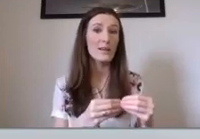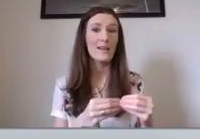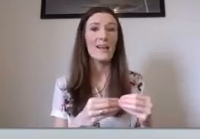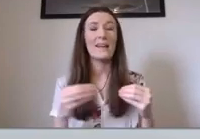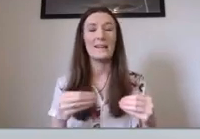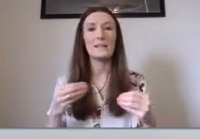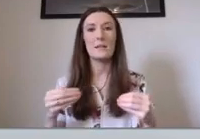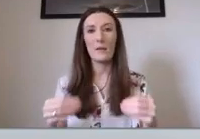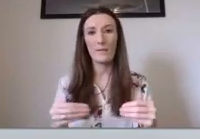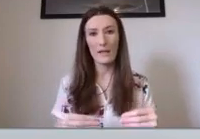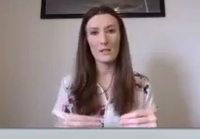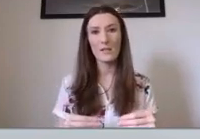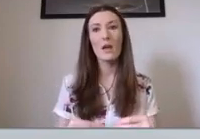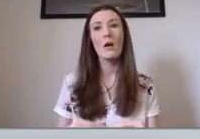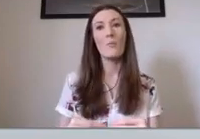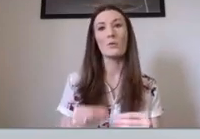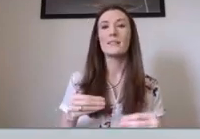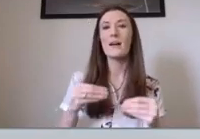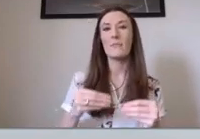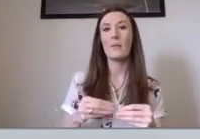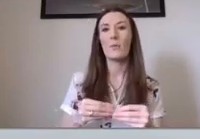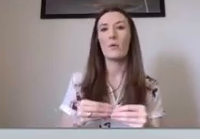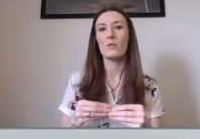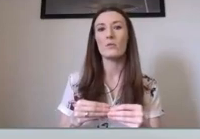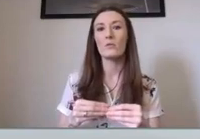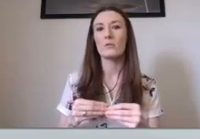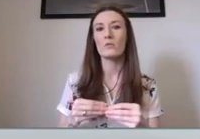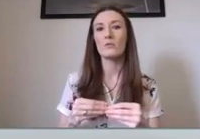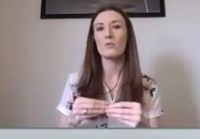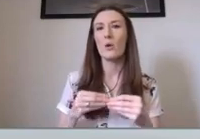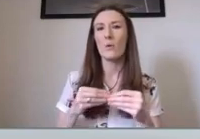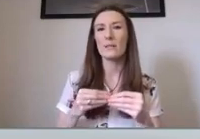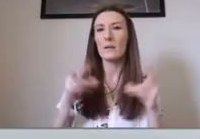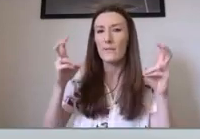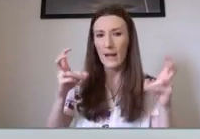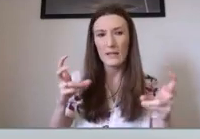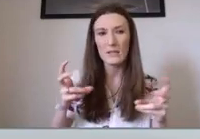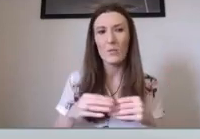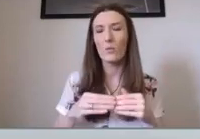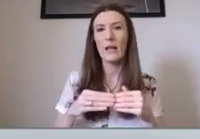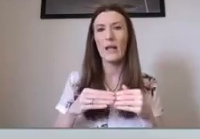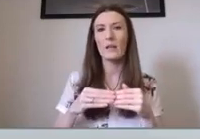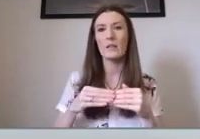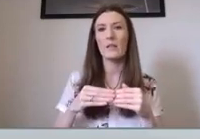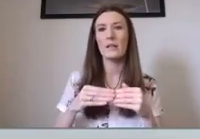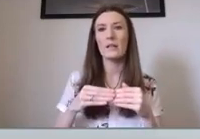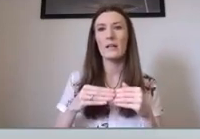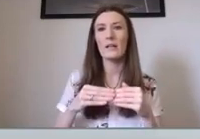broken and needs to be fixed. Most deaf people don't want to be fixed,